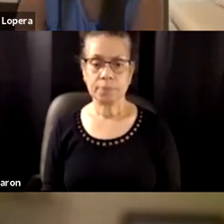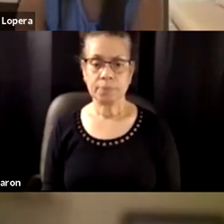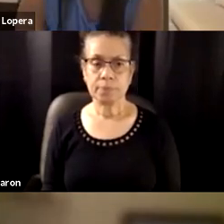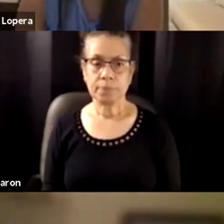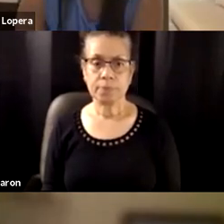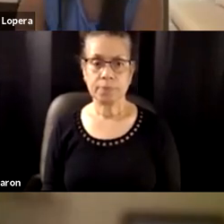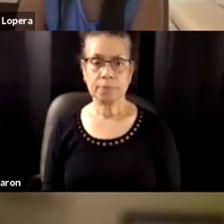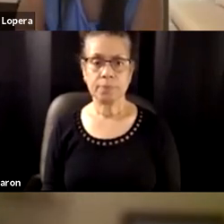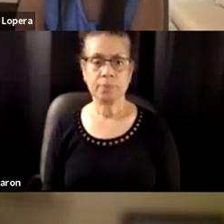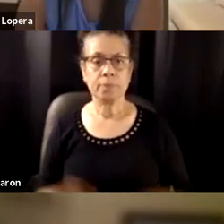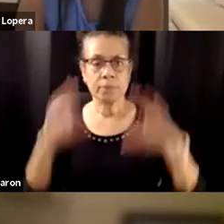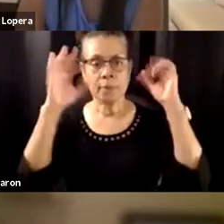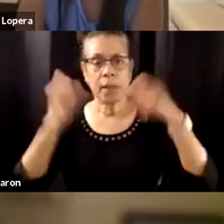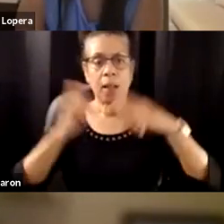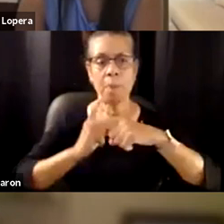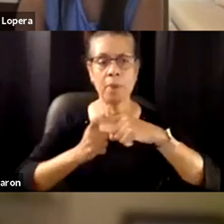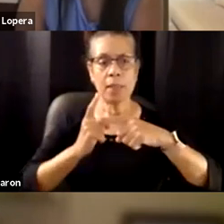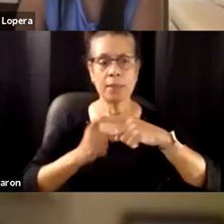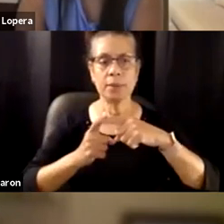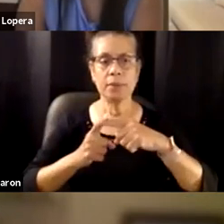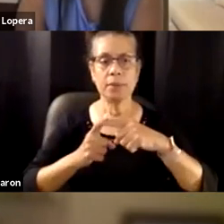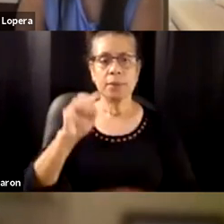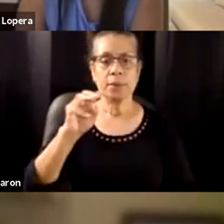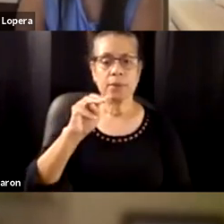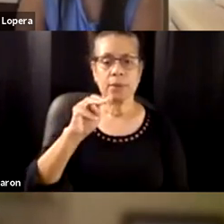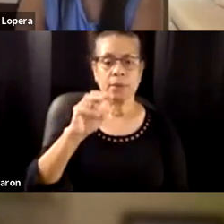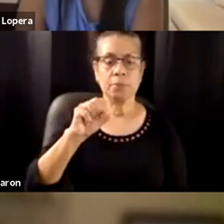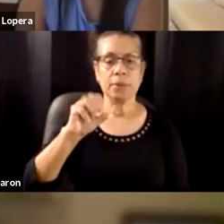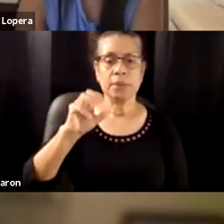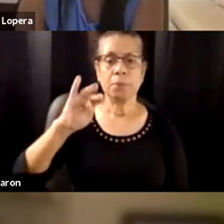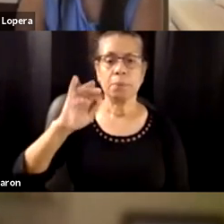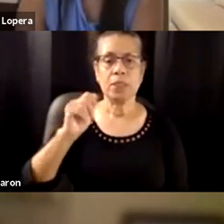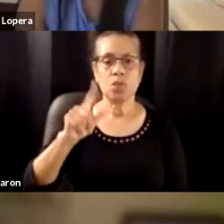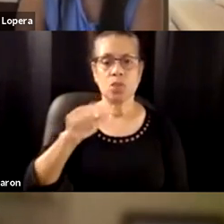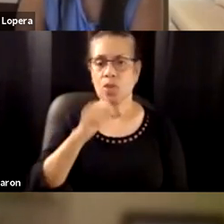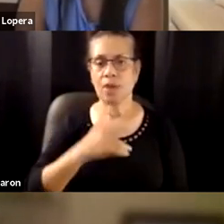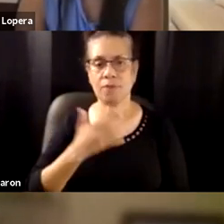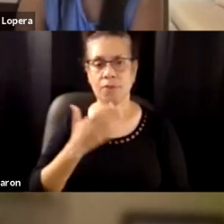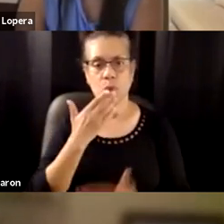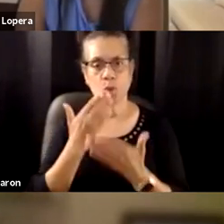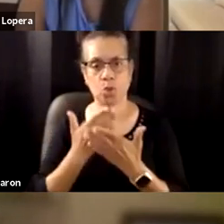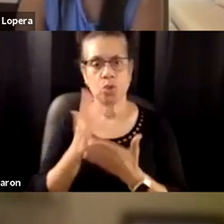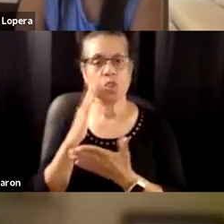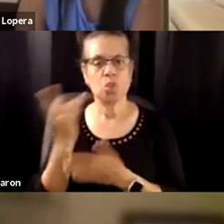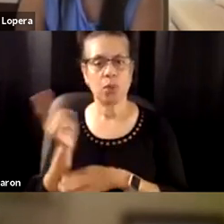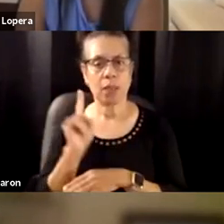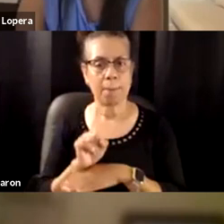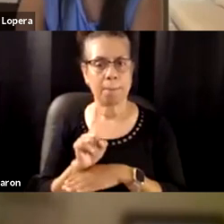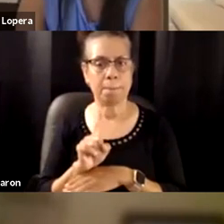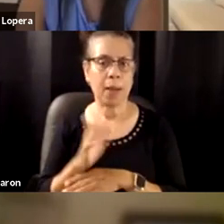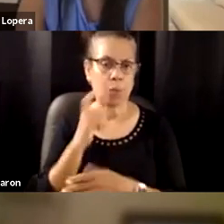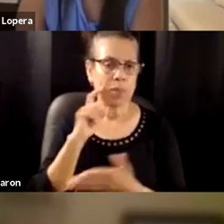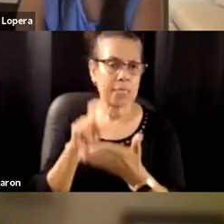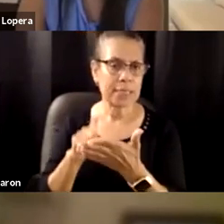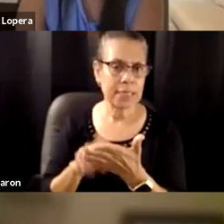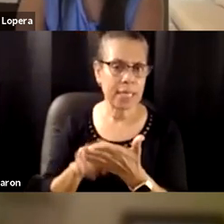and miss mitchell wasn't feeling this uh well this evening so i just you know she would have been here as well i just want to acknowledge her